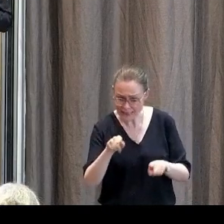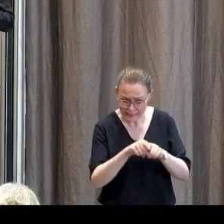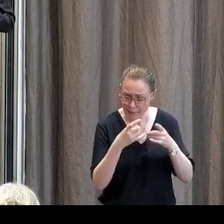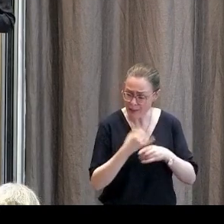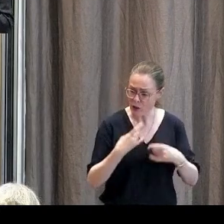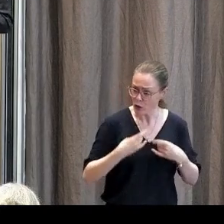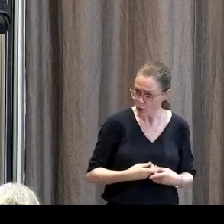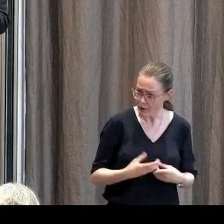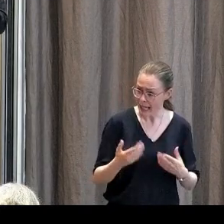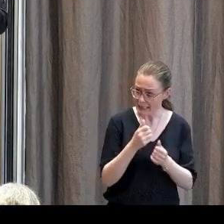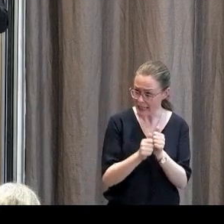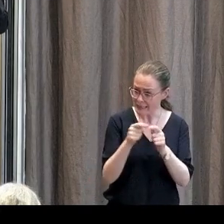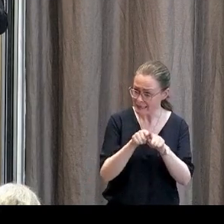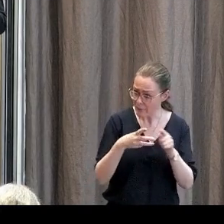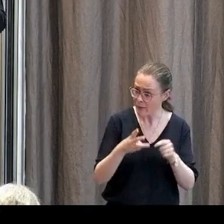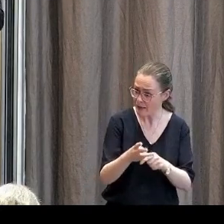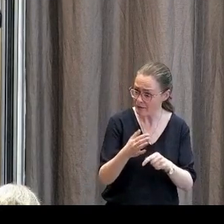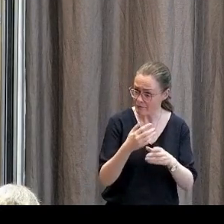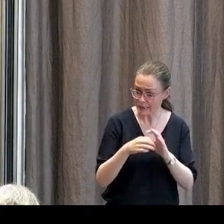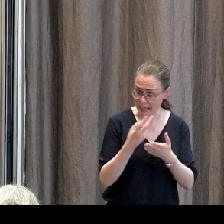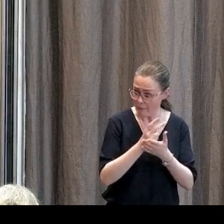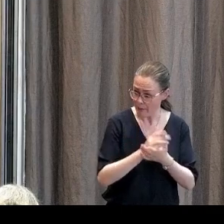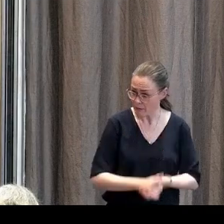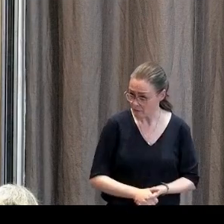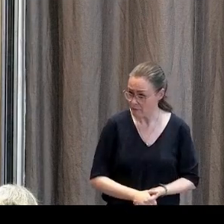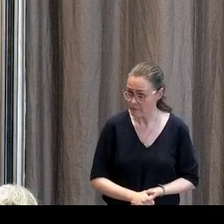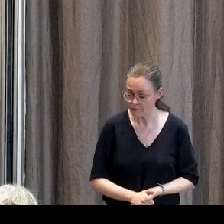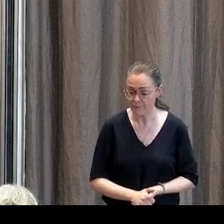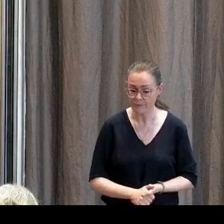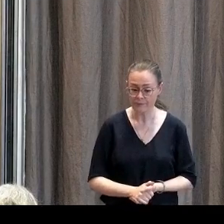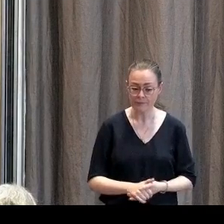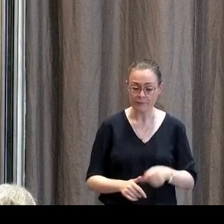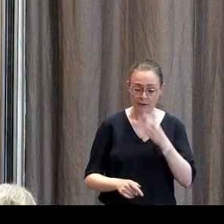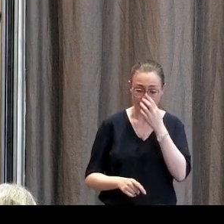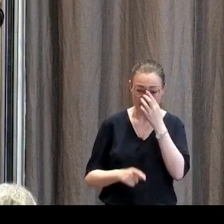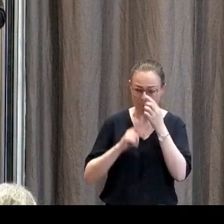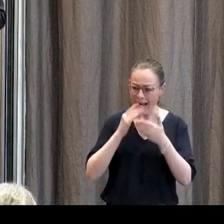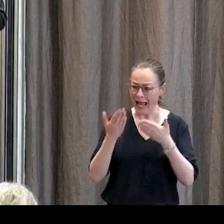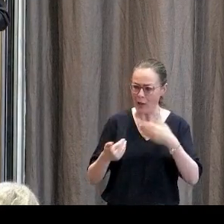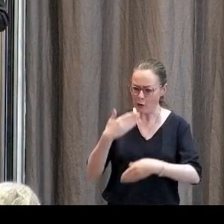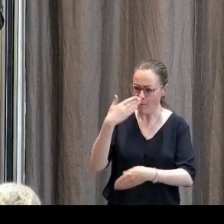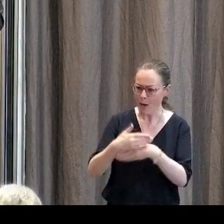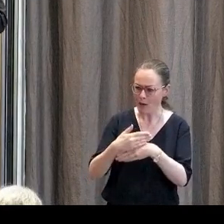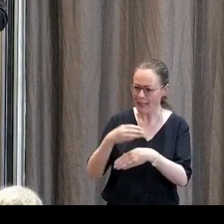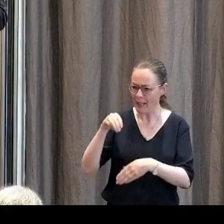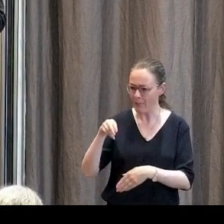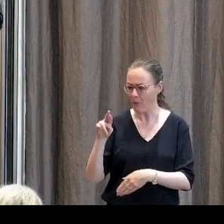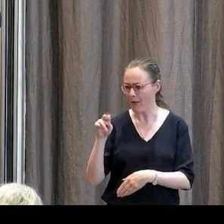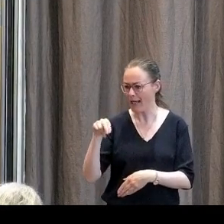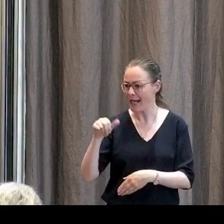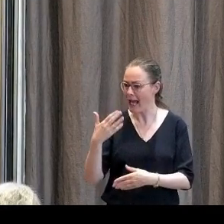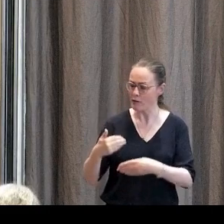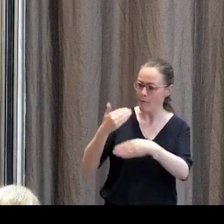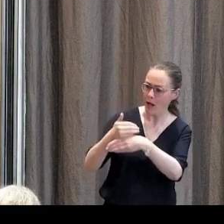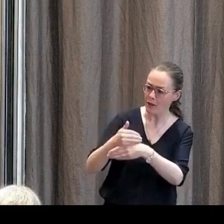same thing in epilepsy. So maybe this is good, right? But how do you block a microRNA? Well, you need a